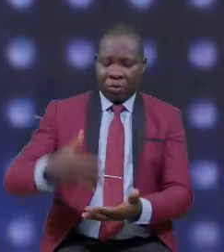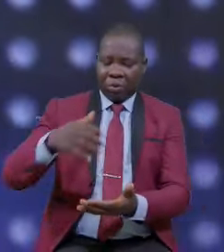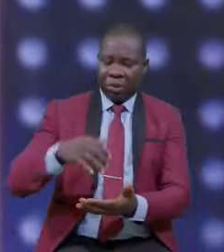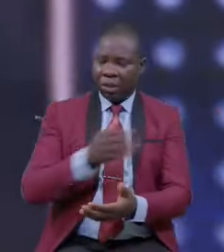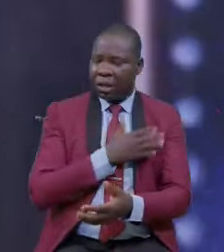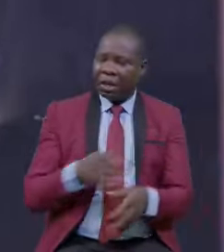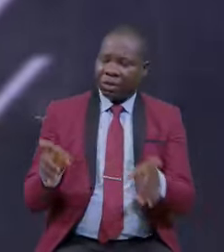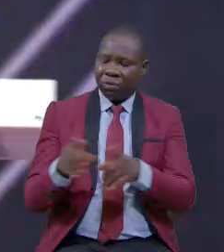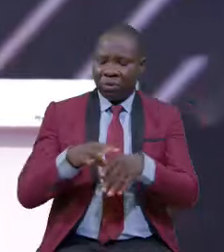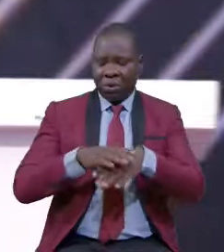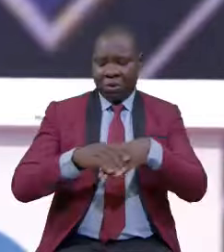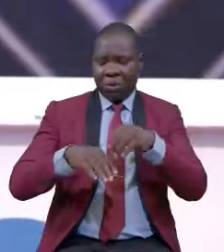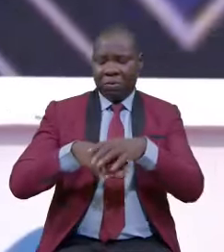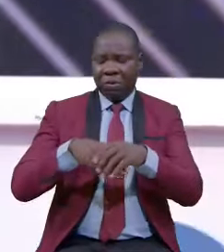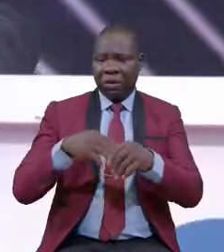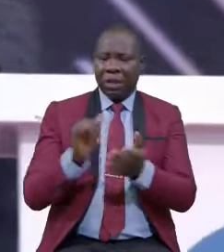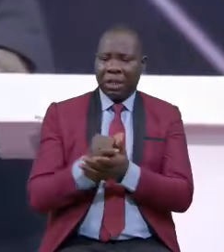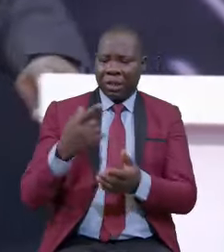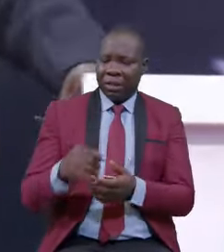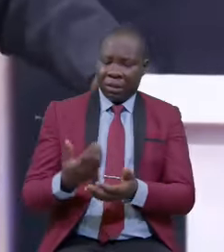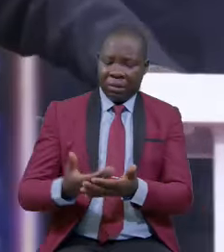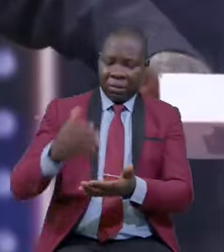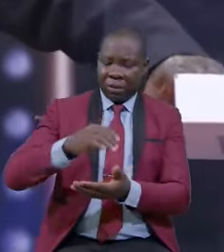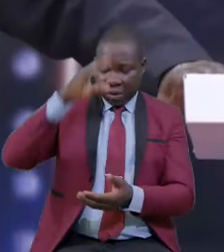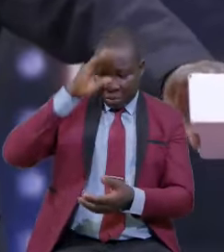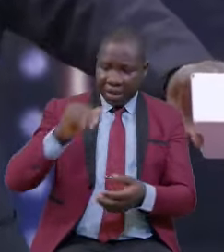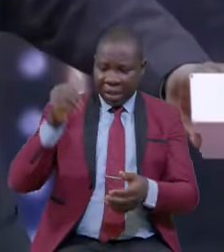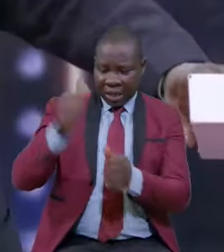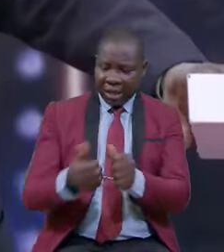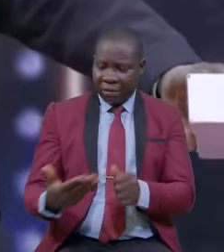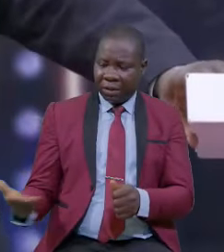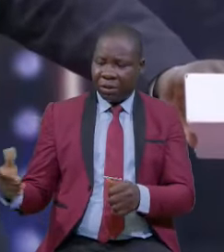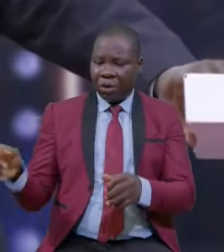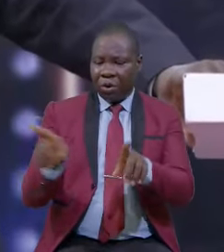rich man, everything also changed for him. He was rich here,